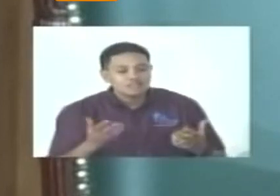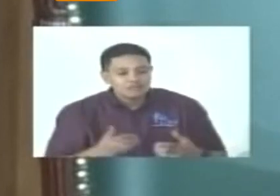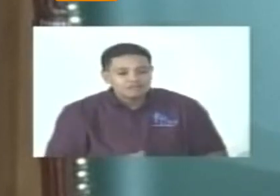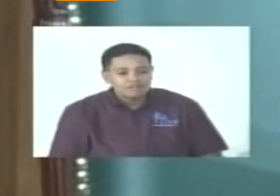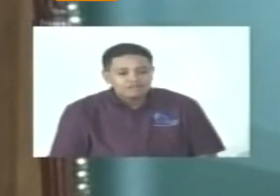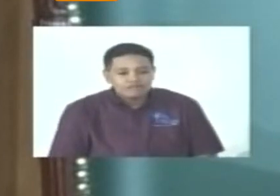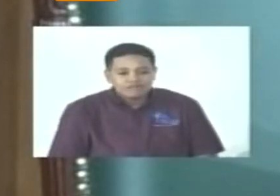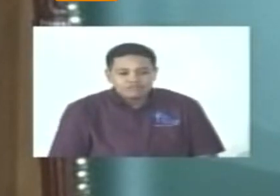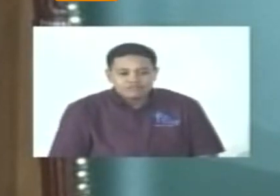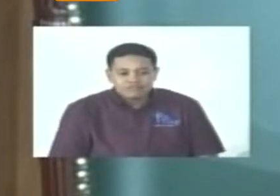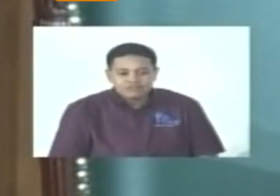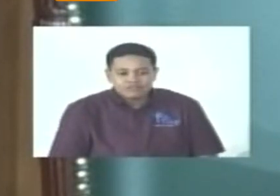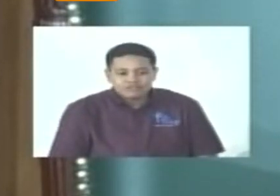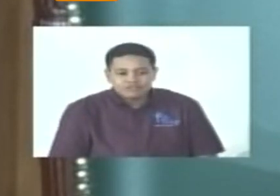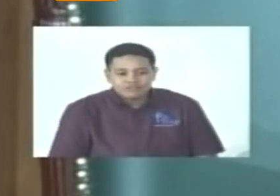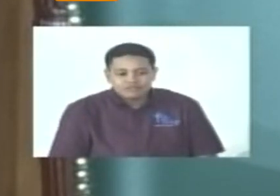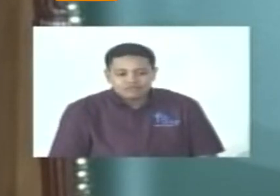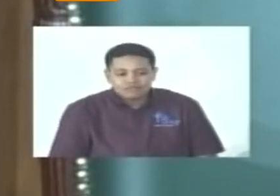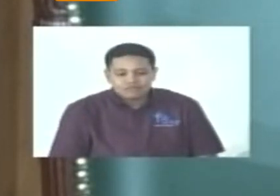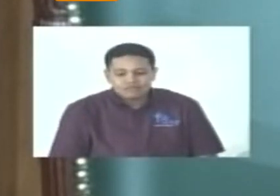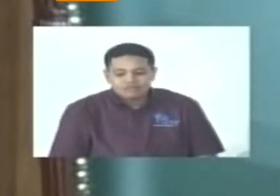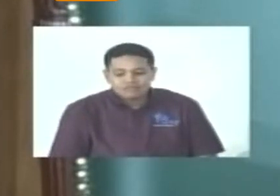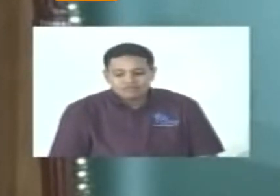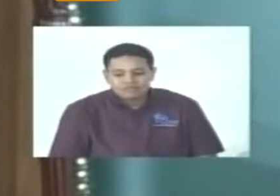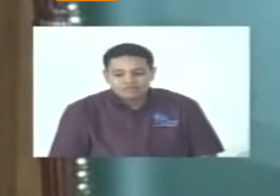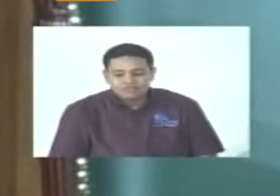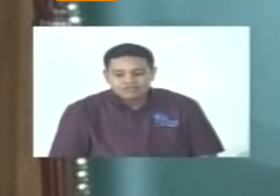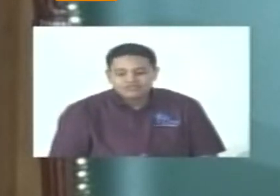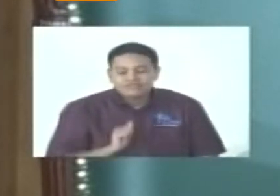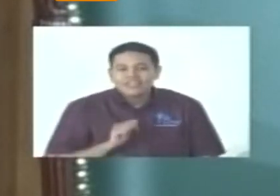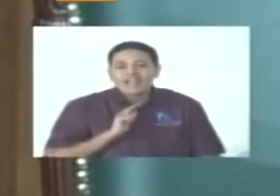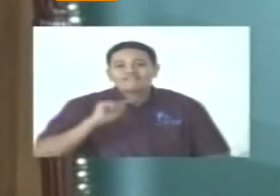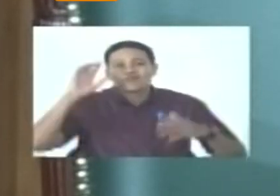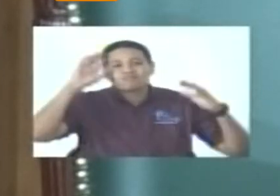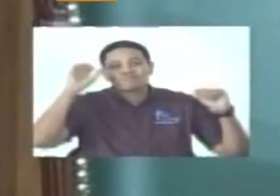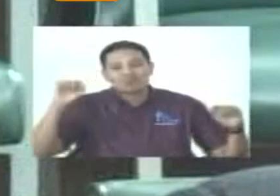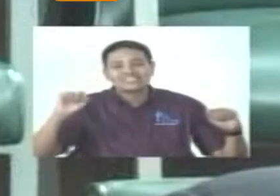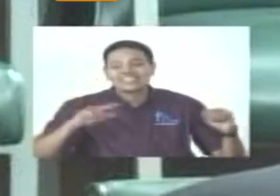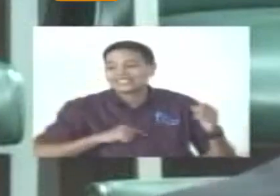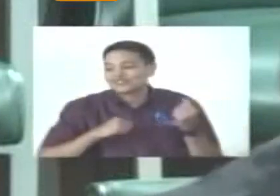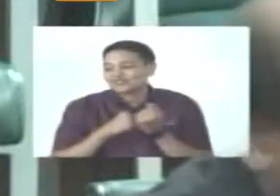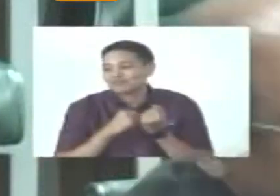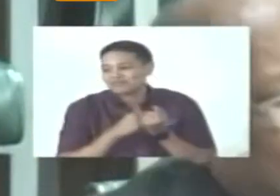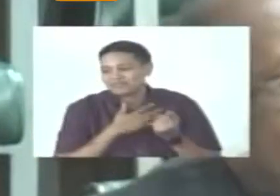out what the. Because I am the president,